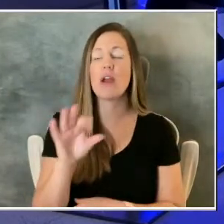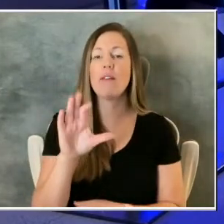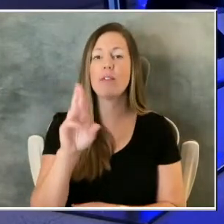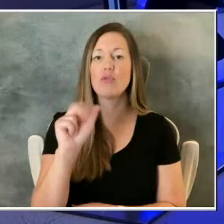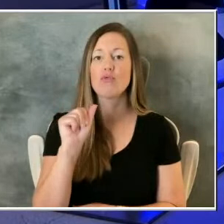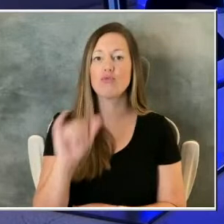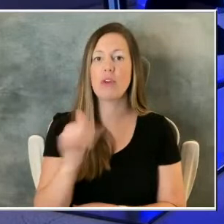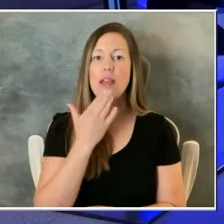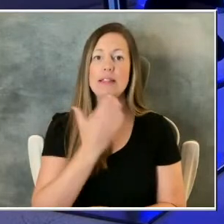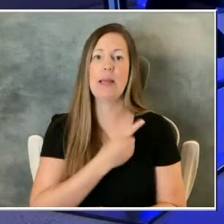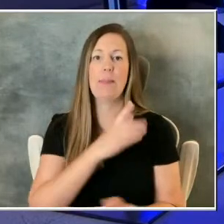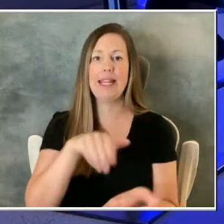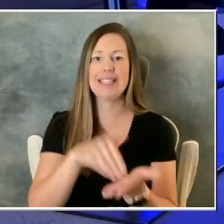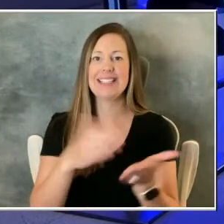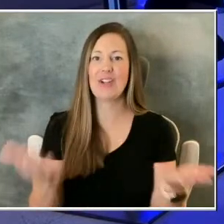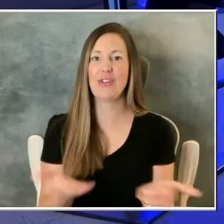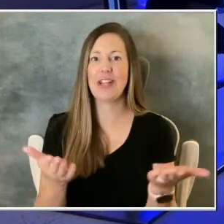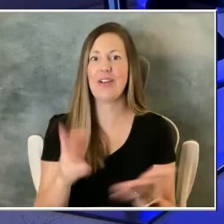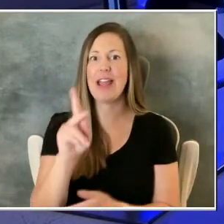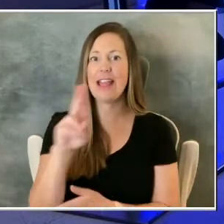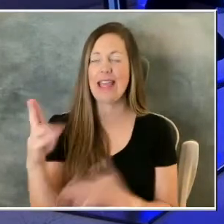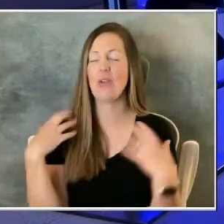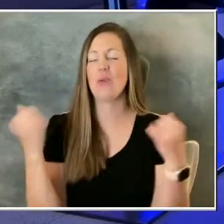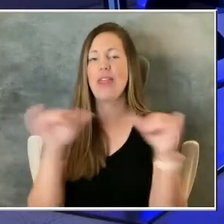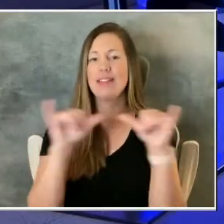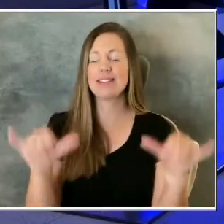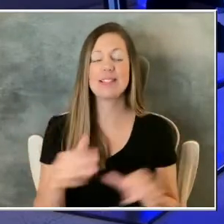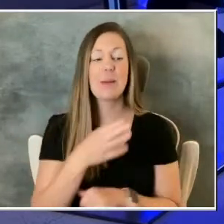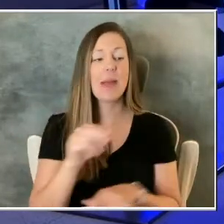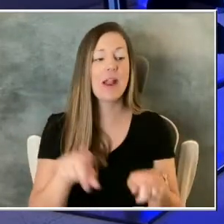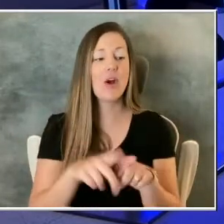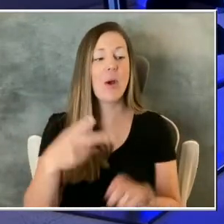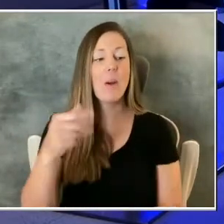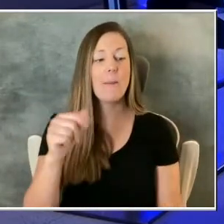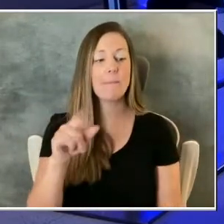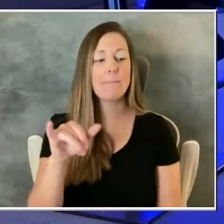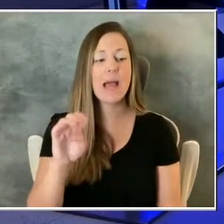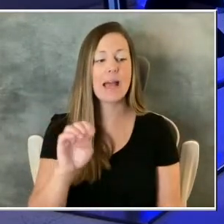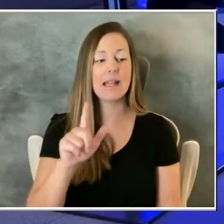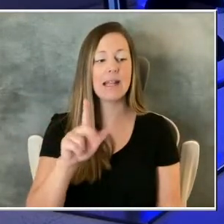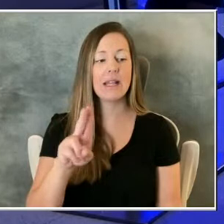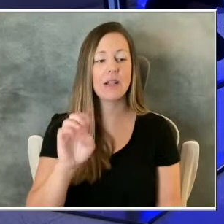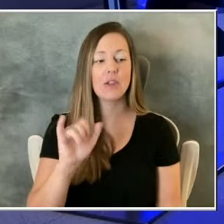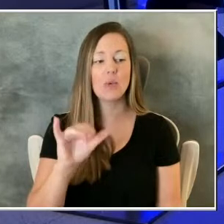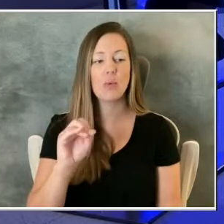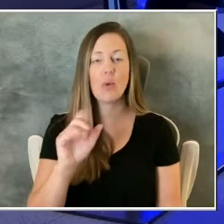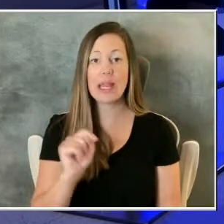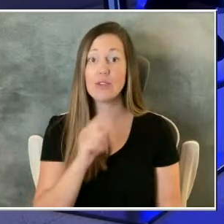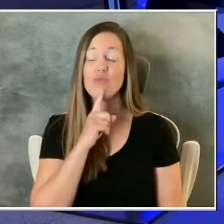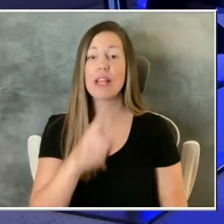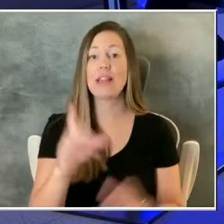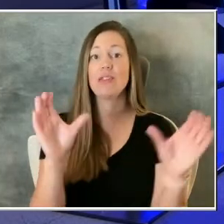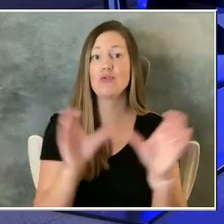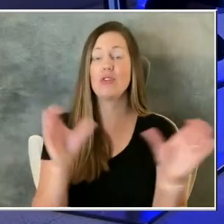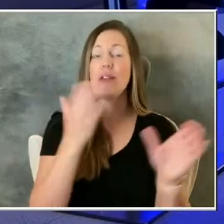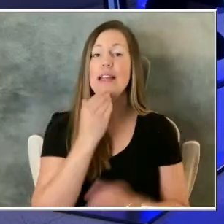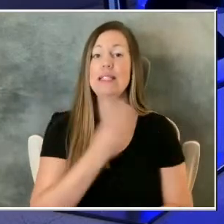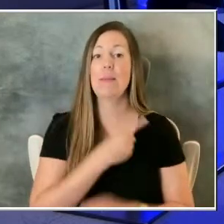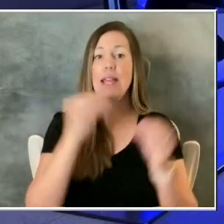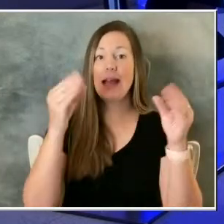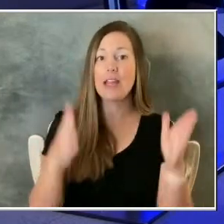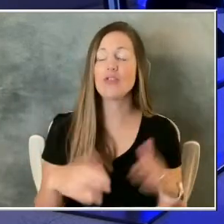How are you? I'm doing great, thank you. Good to see you. And Patty Leoit, a nutritionist, registered dietitian, and certified diabetes educator. Always good to have